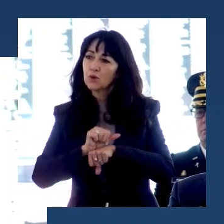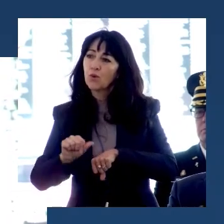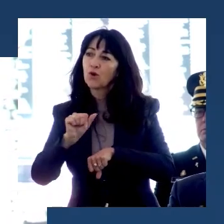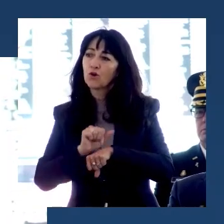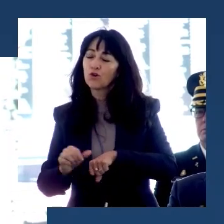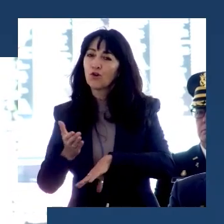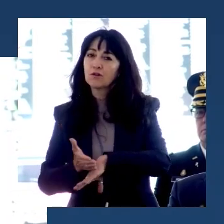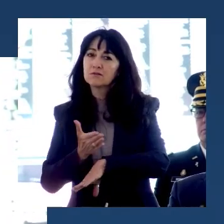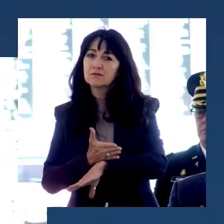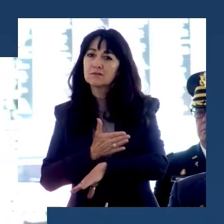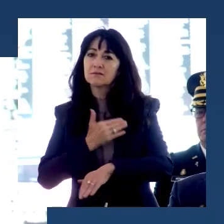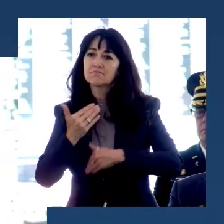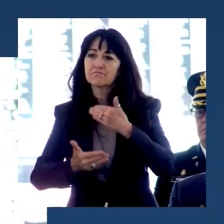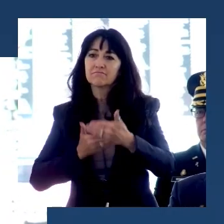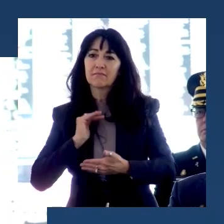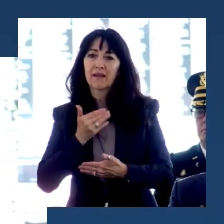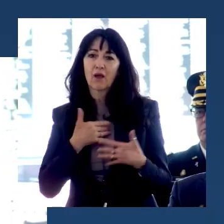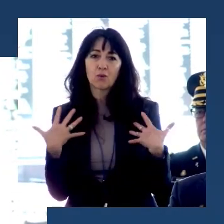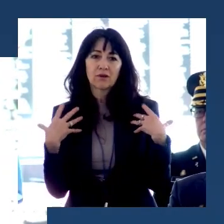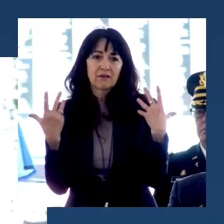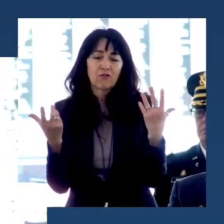past it.